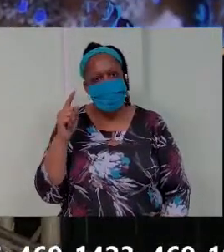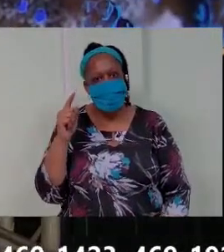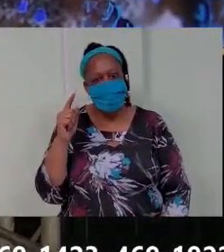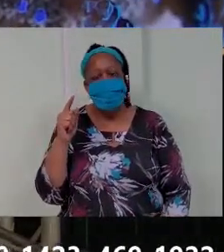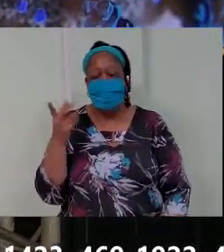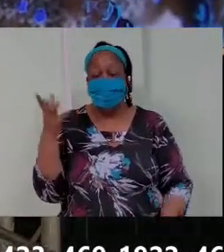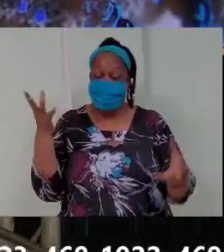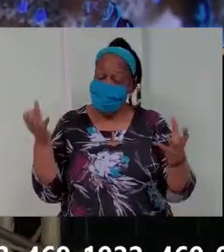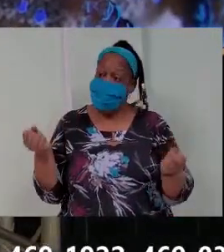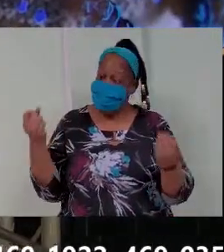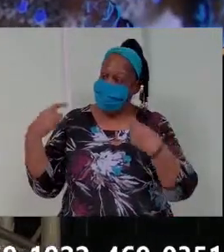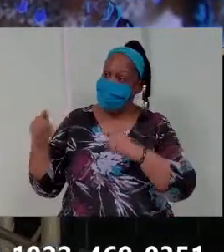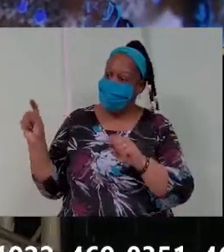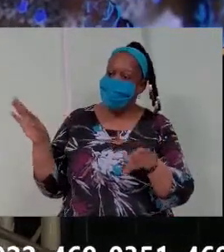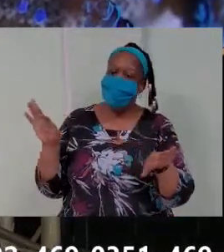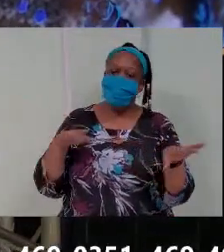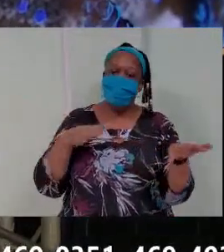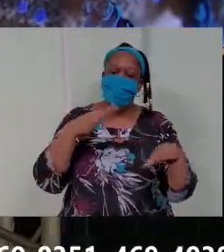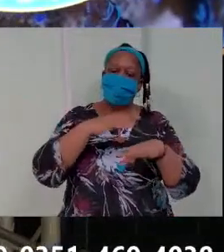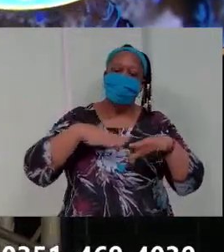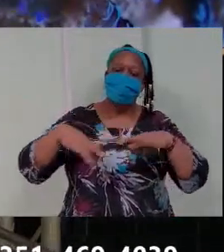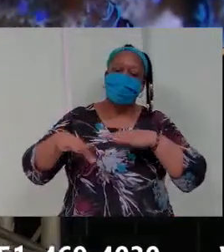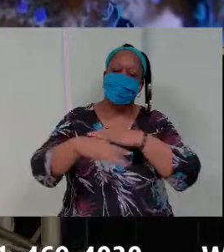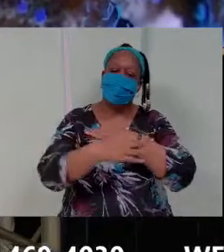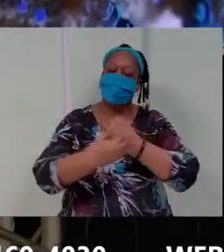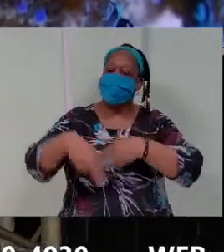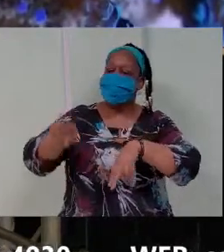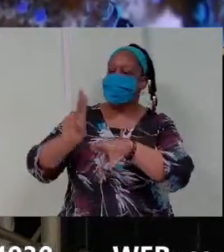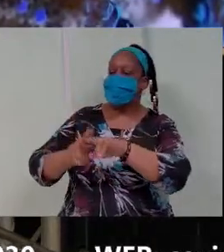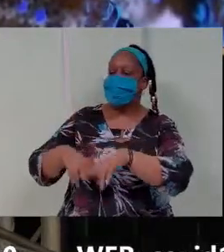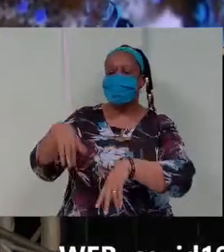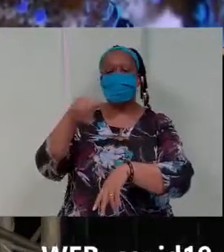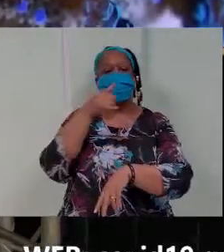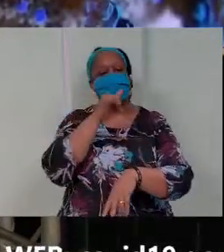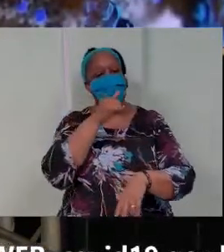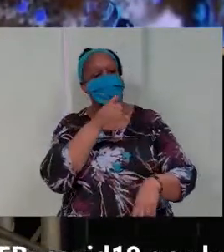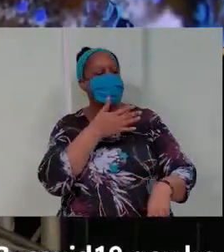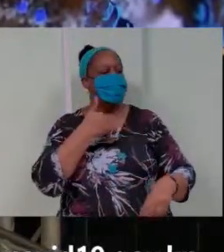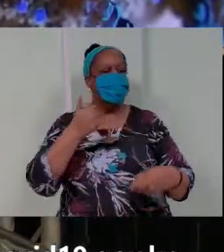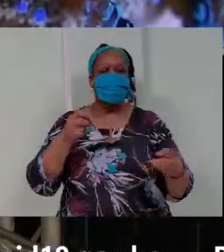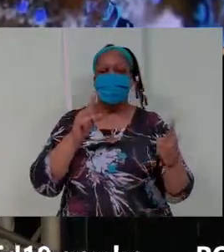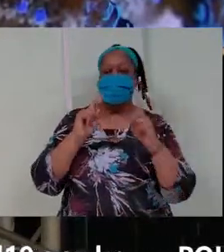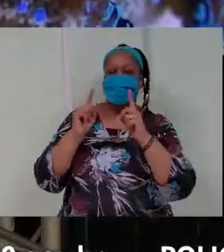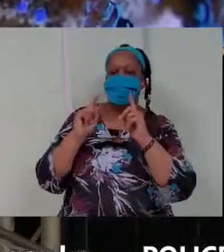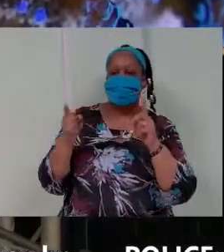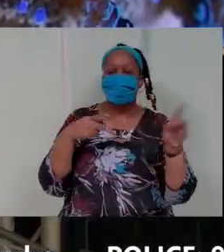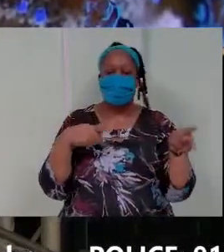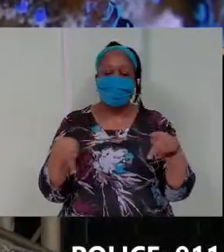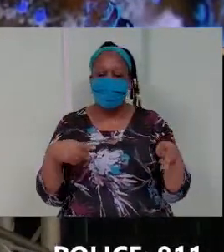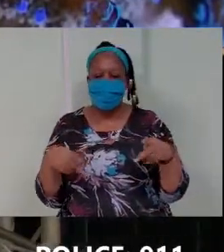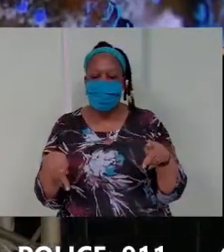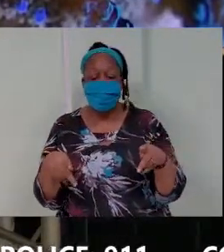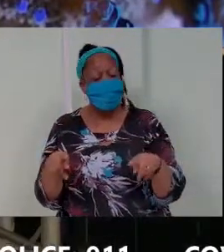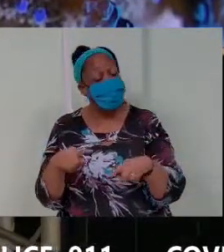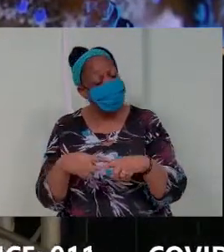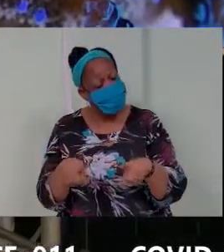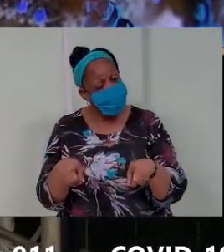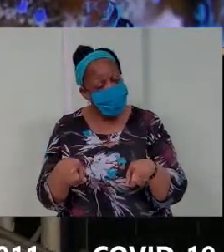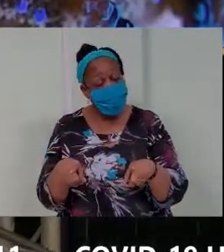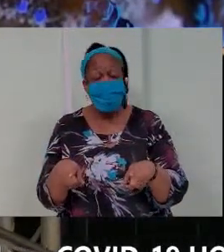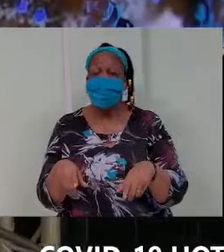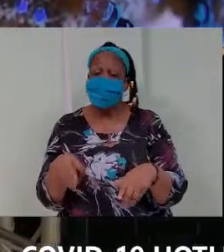to socialize on the beach, especially on weekends and public holidays. But Regulation